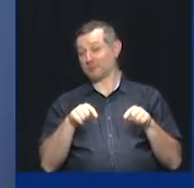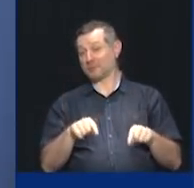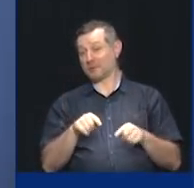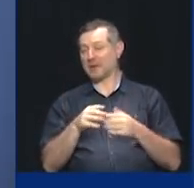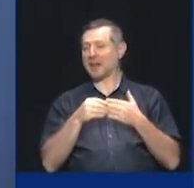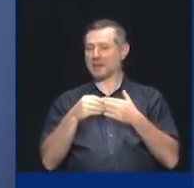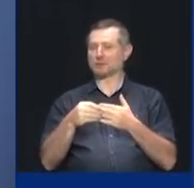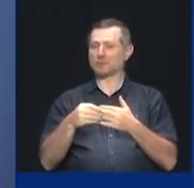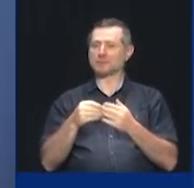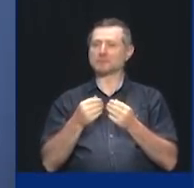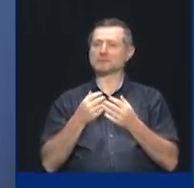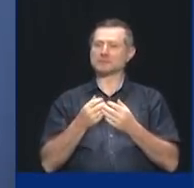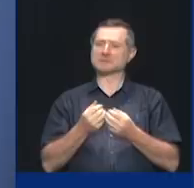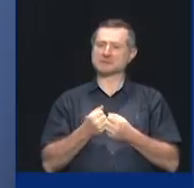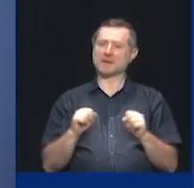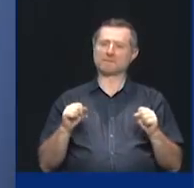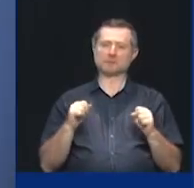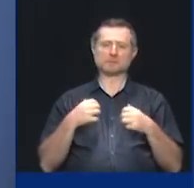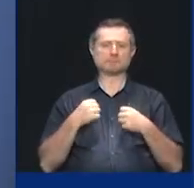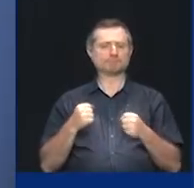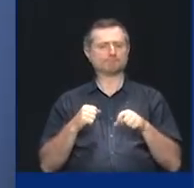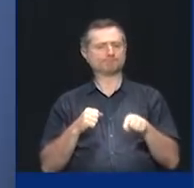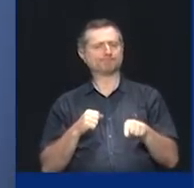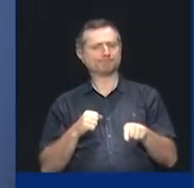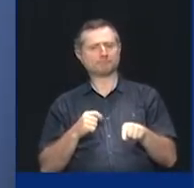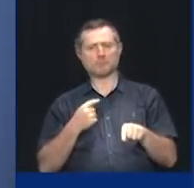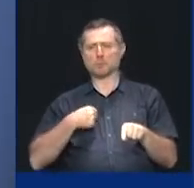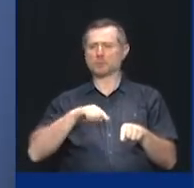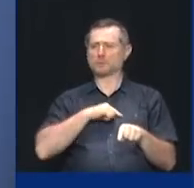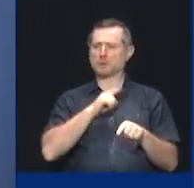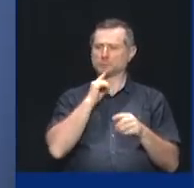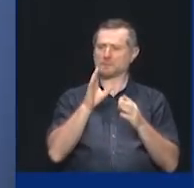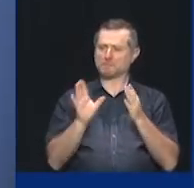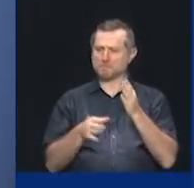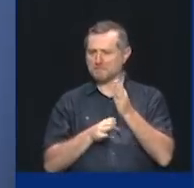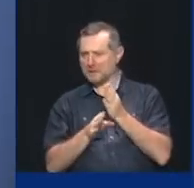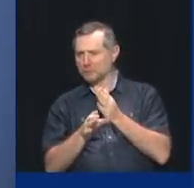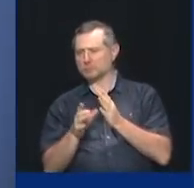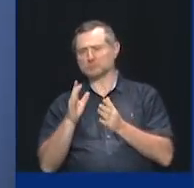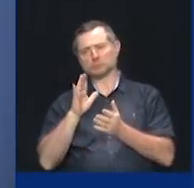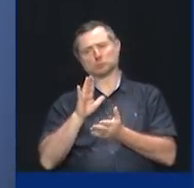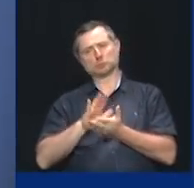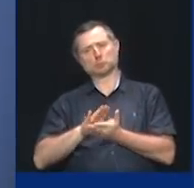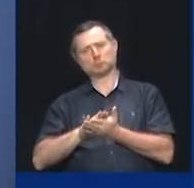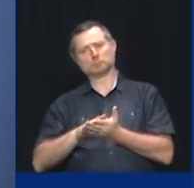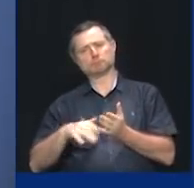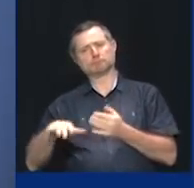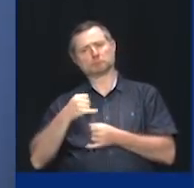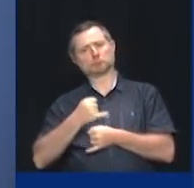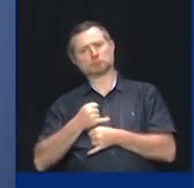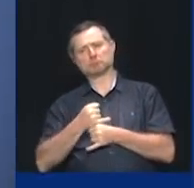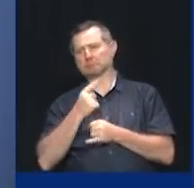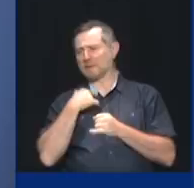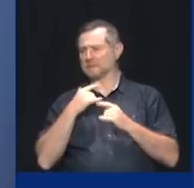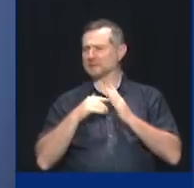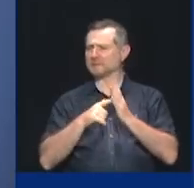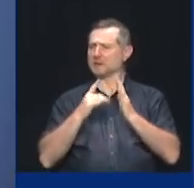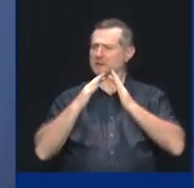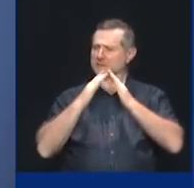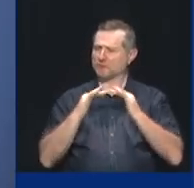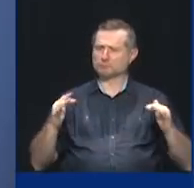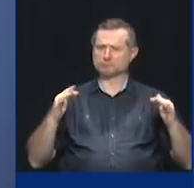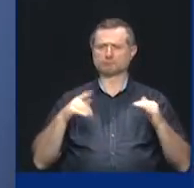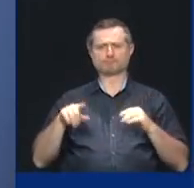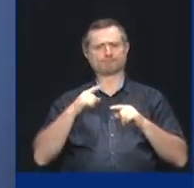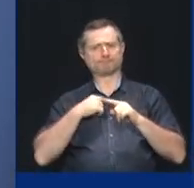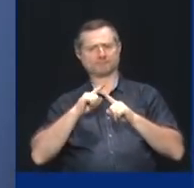are a majority-minority institution and reflect the voices of diverse communities across this state that need to be